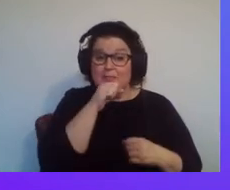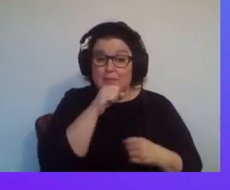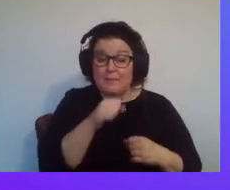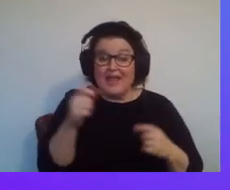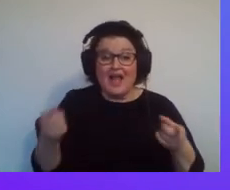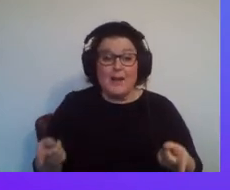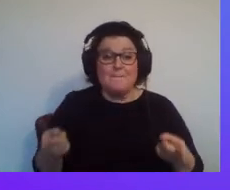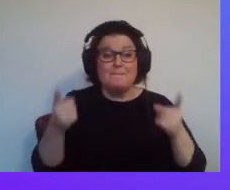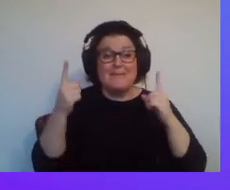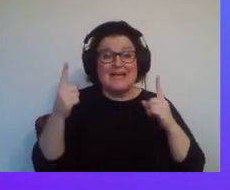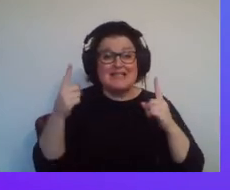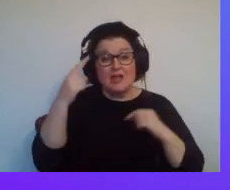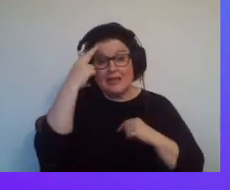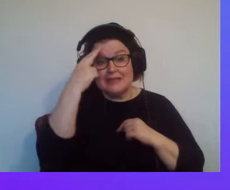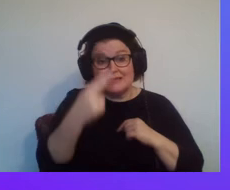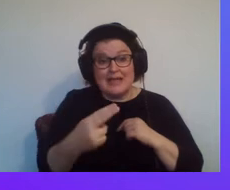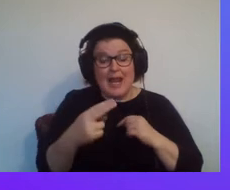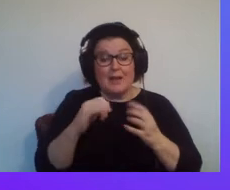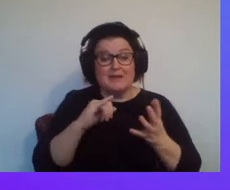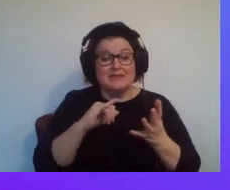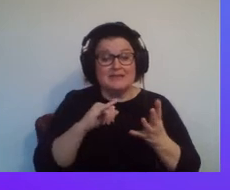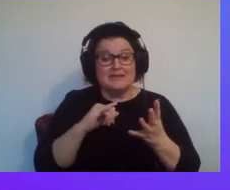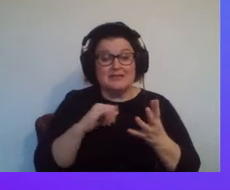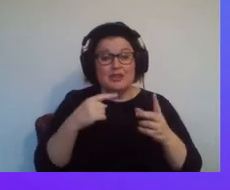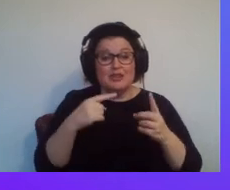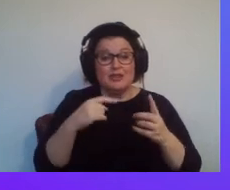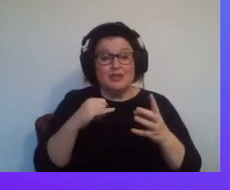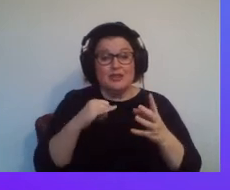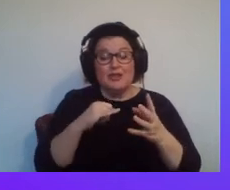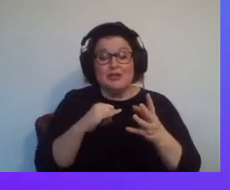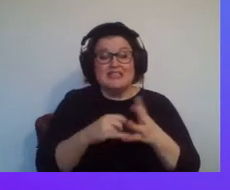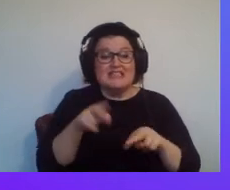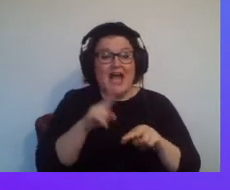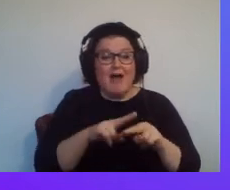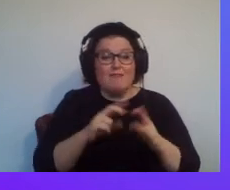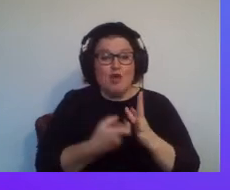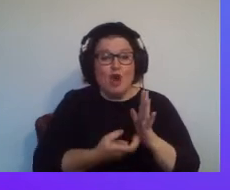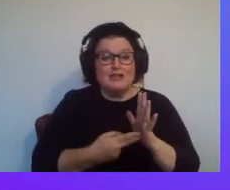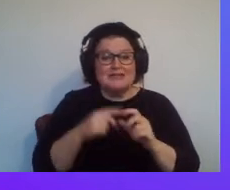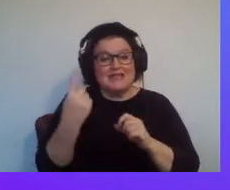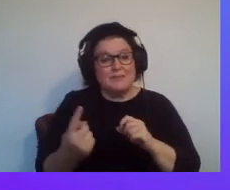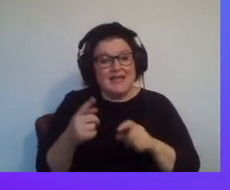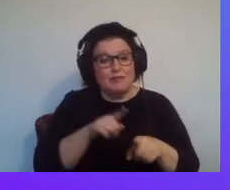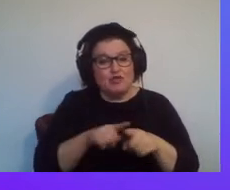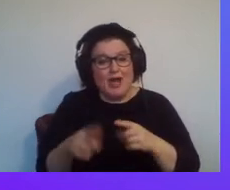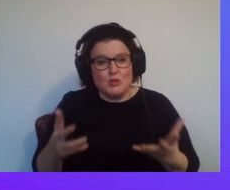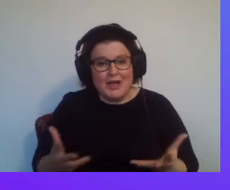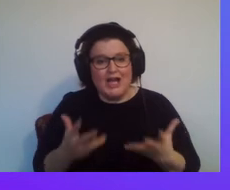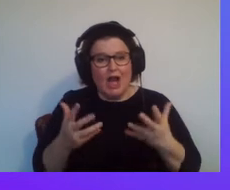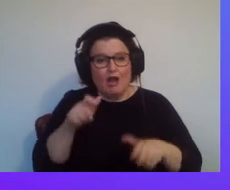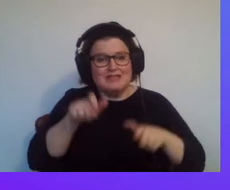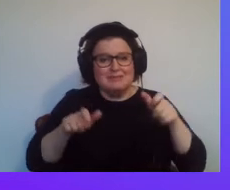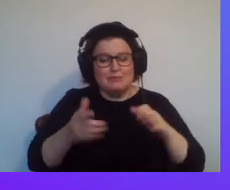that cross-party video to try to get black people to go and have that vaccine. And when asked by one of the